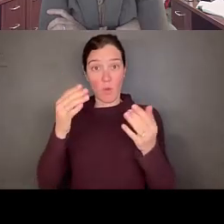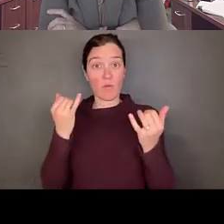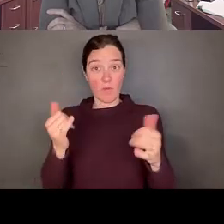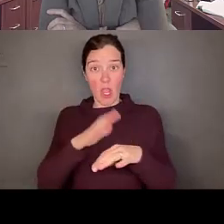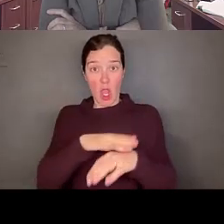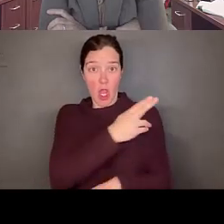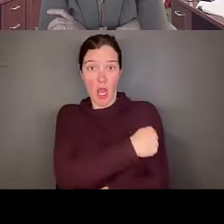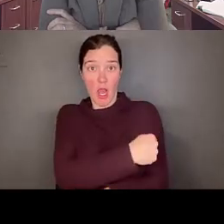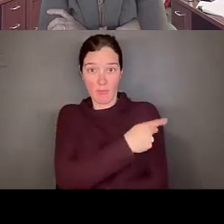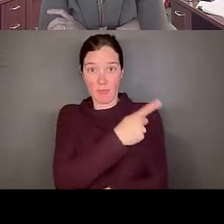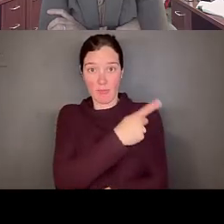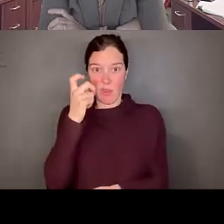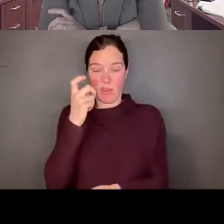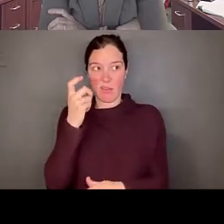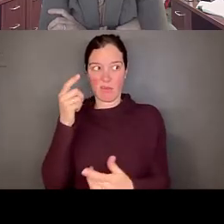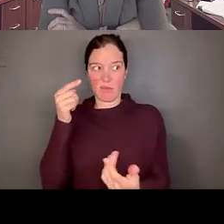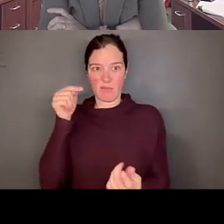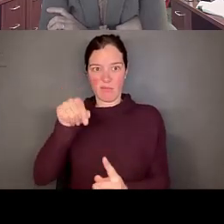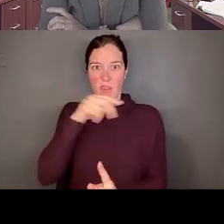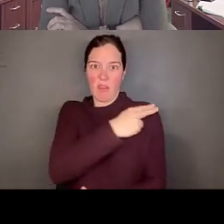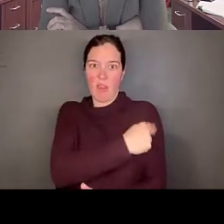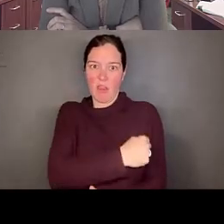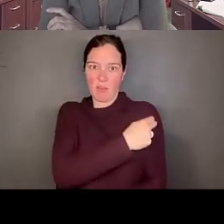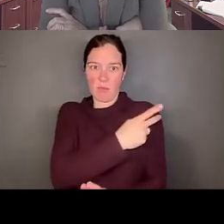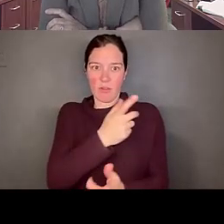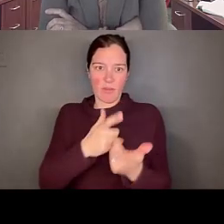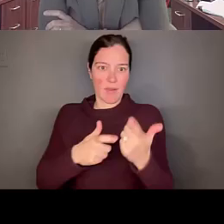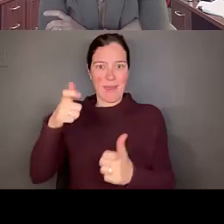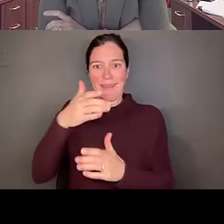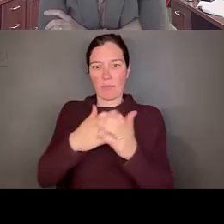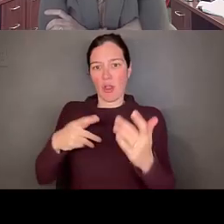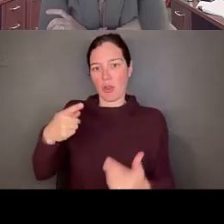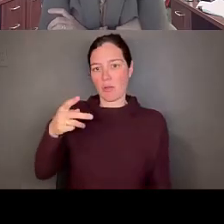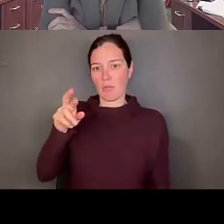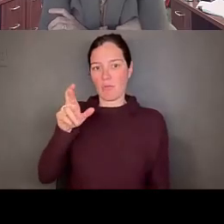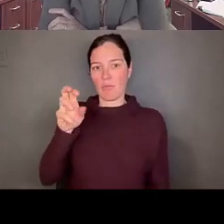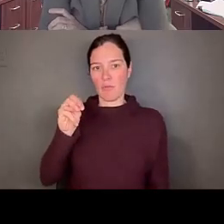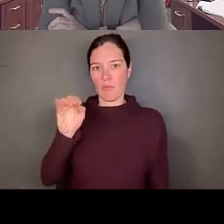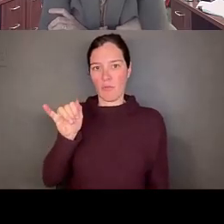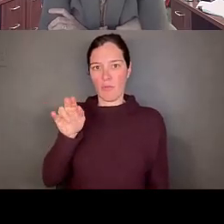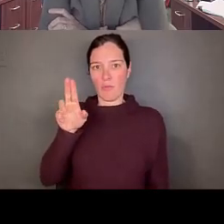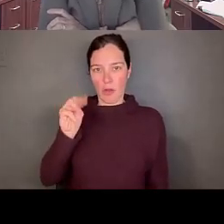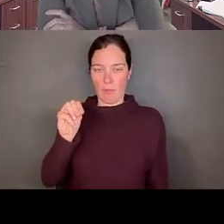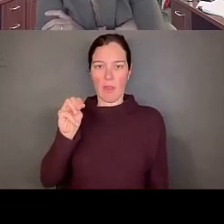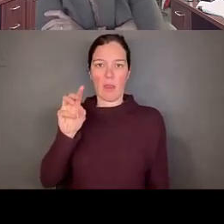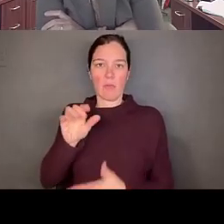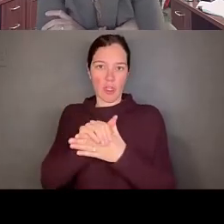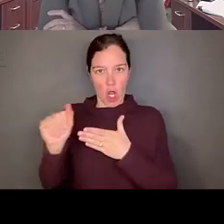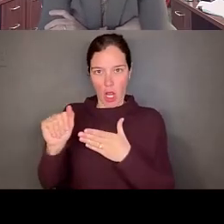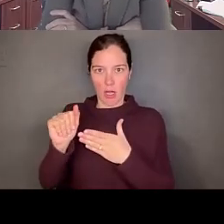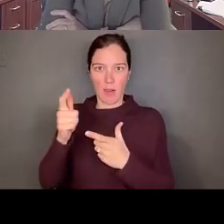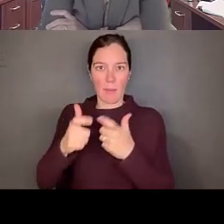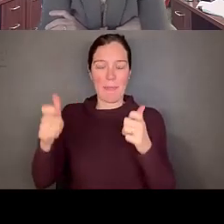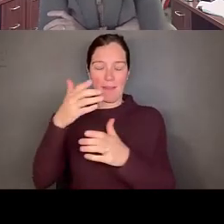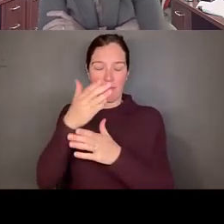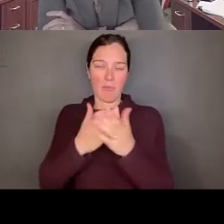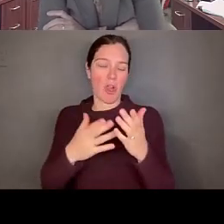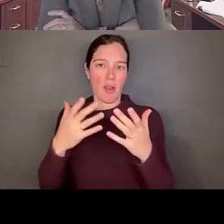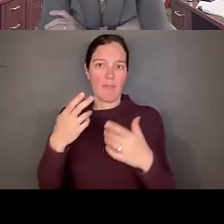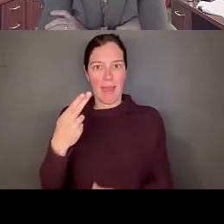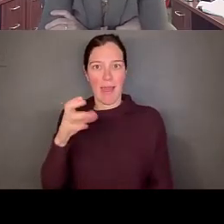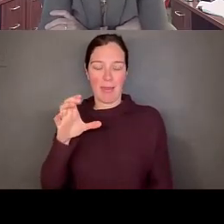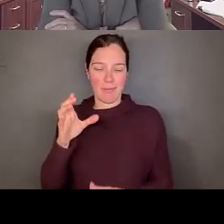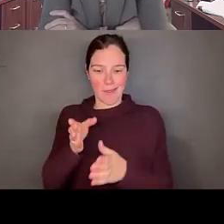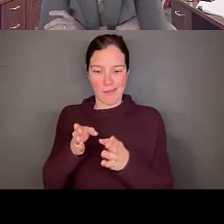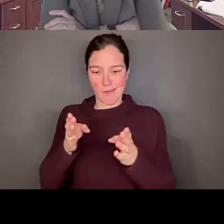because hospitals are the biggest part of the premium dollar. They're the biggest part of the healthcare sector. So it's hard to move the needle in any